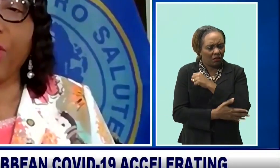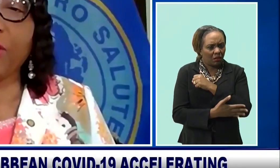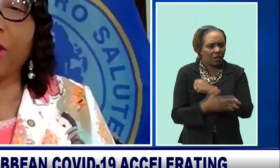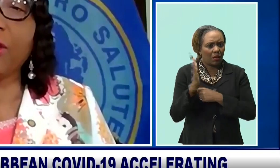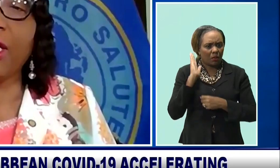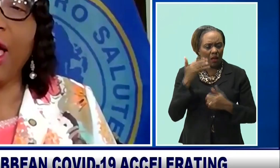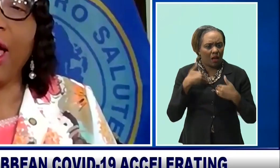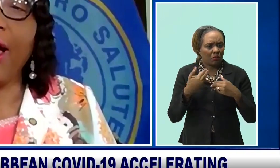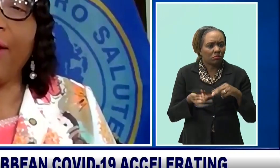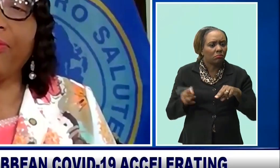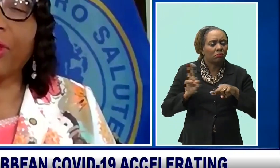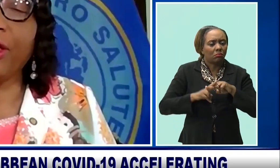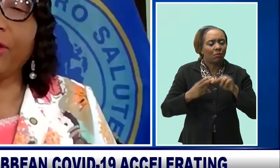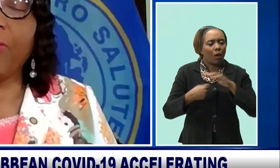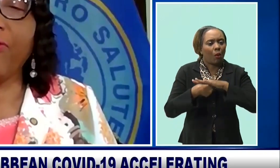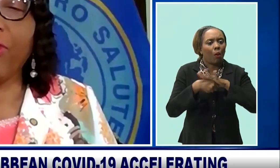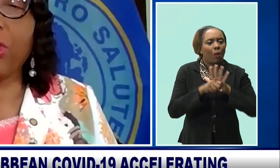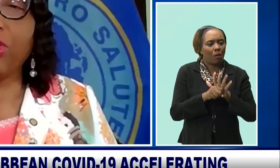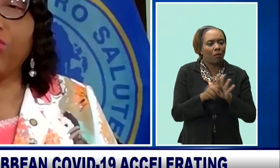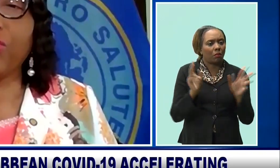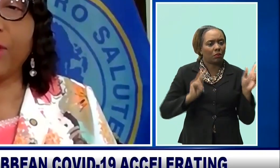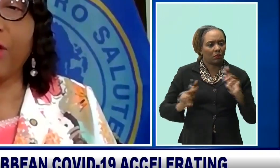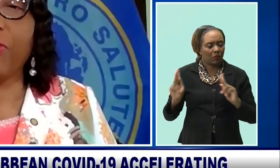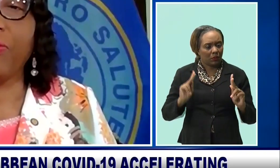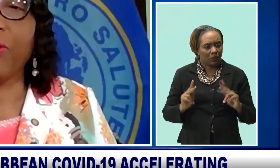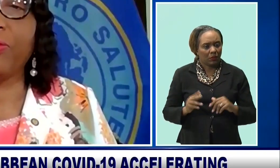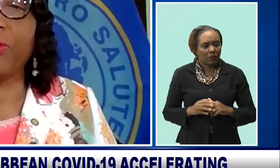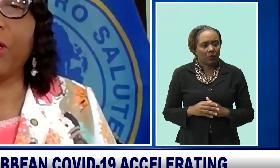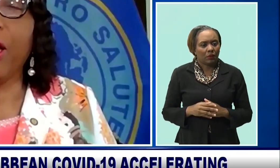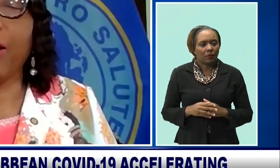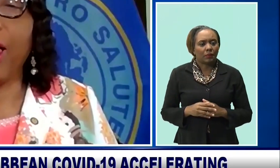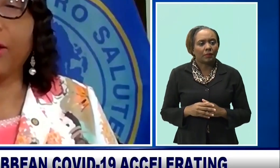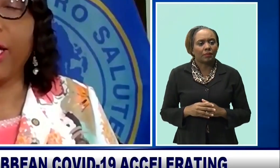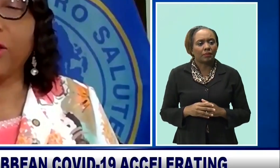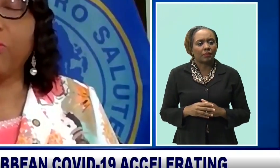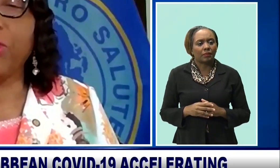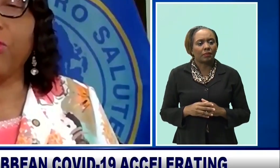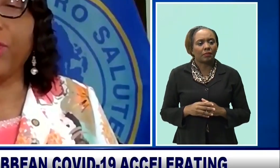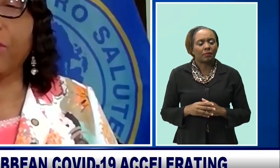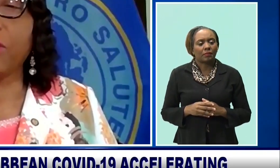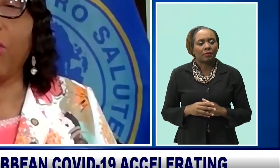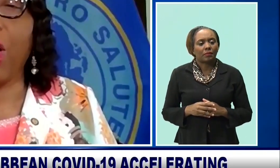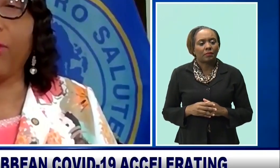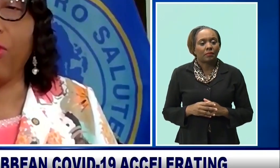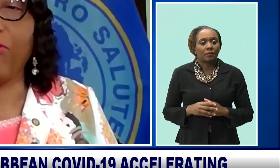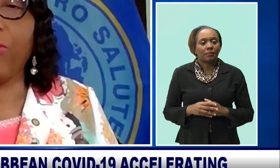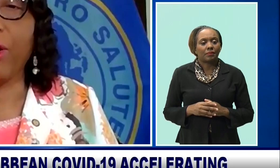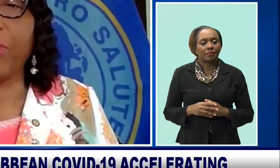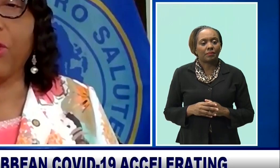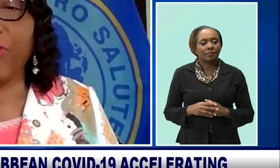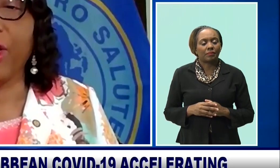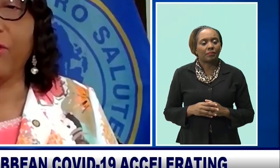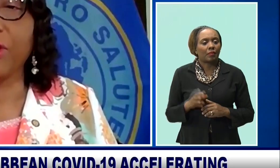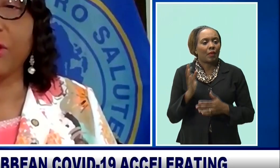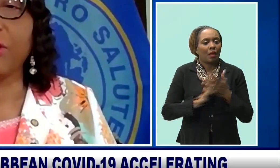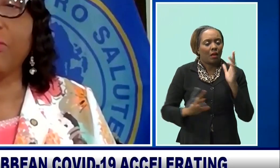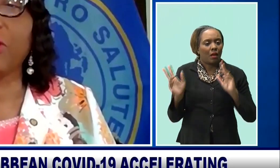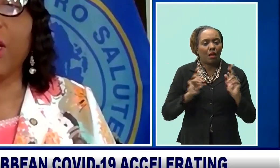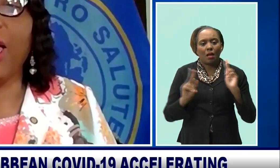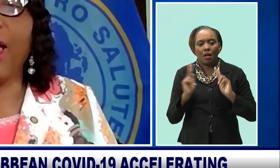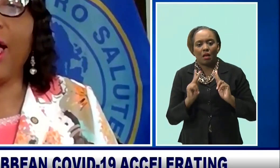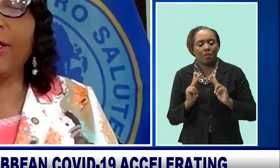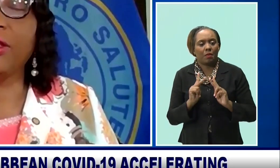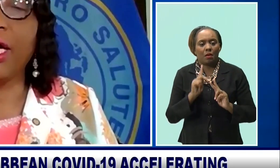of cases. There's some of our countries that will probably experience an overwhelming of their health